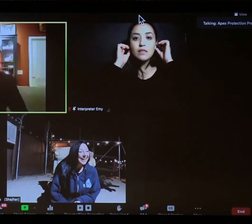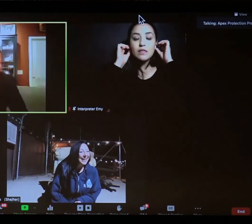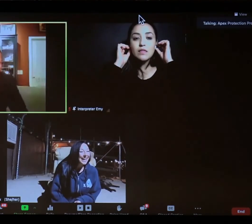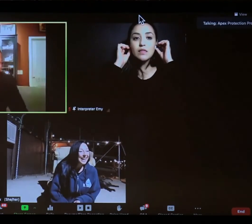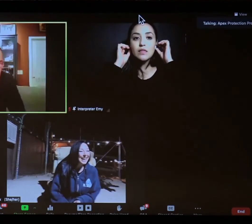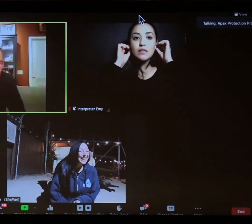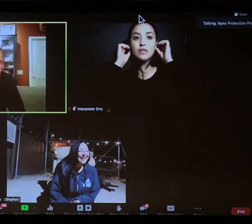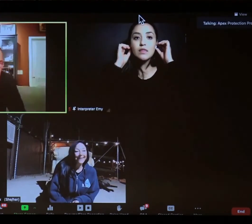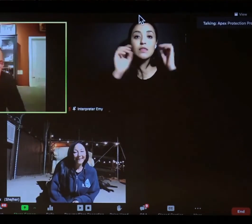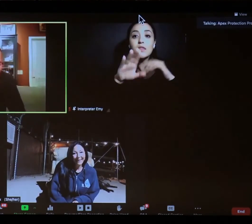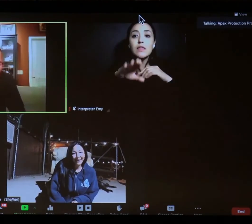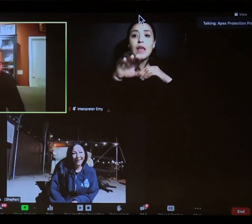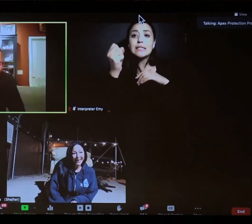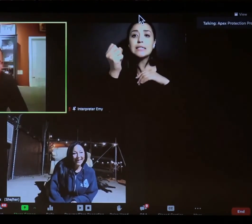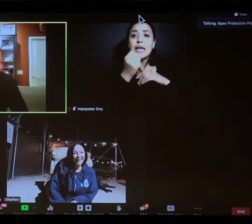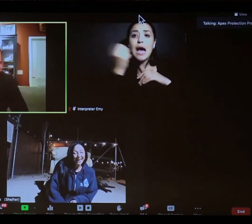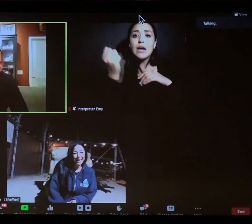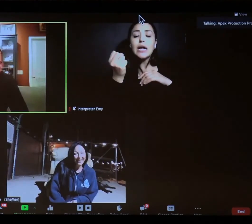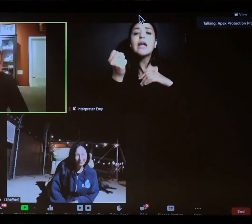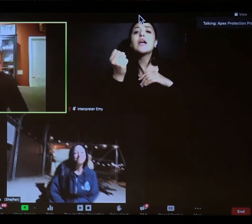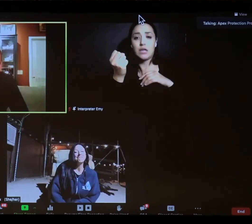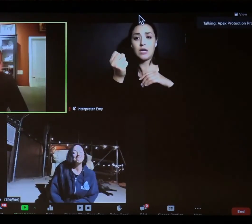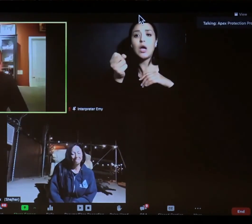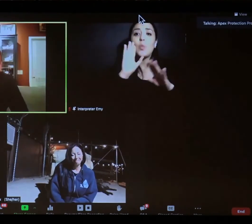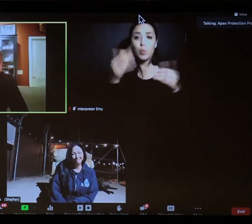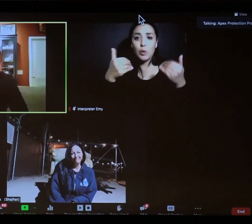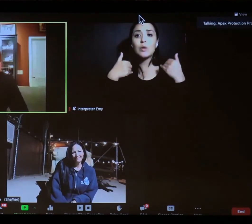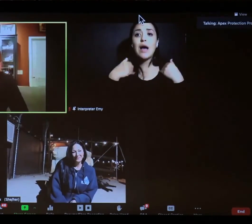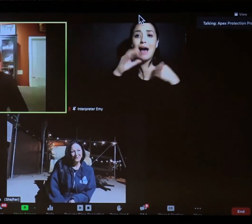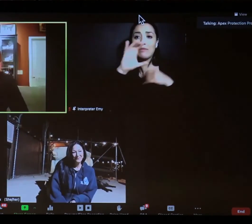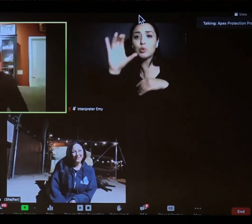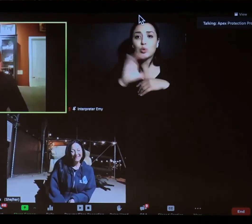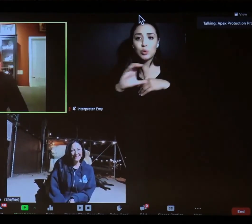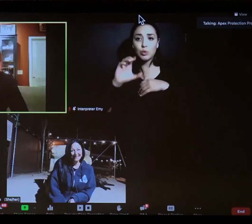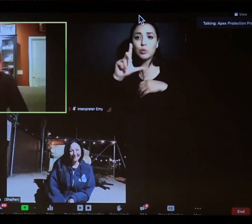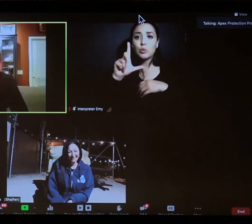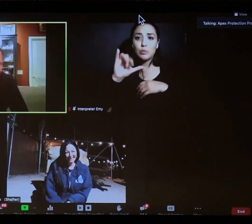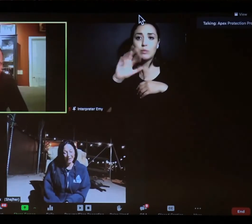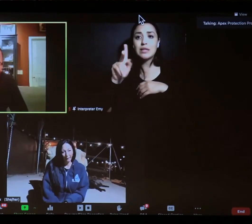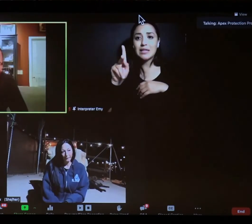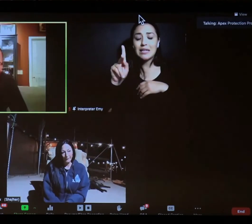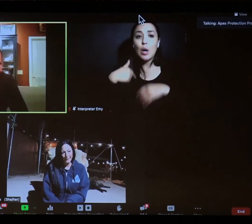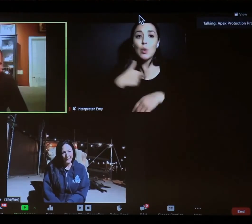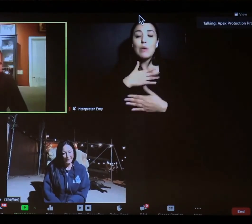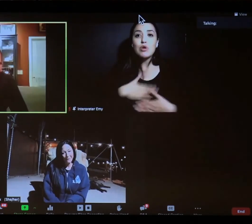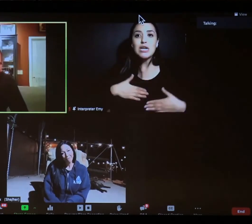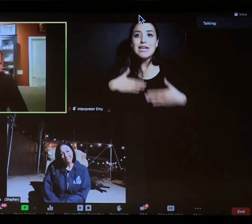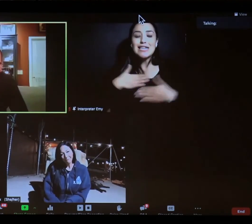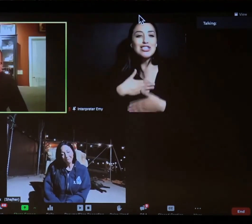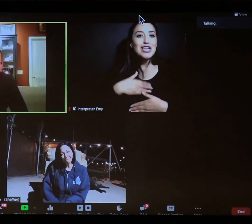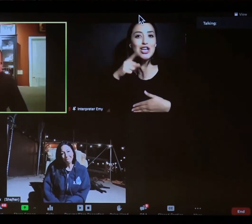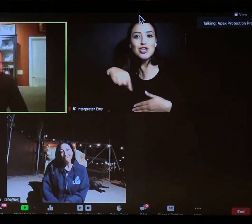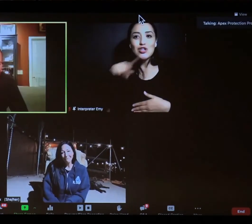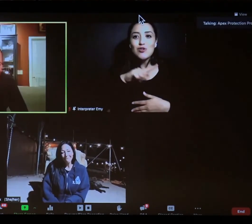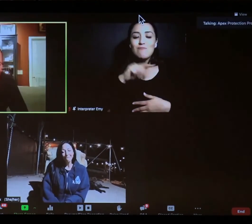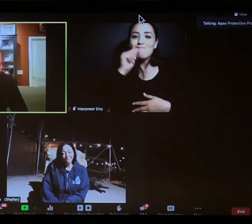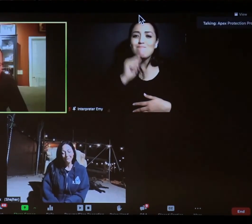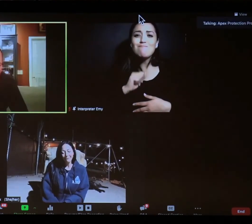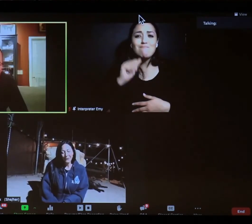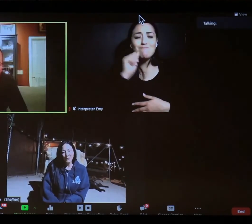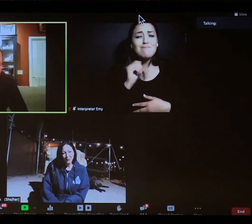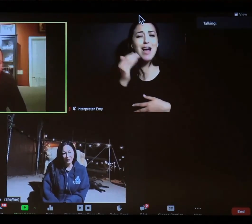will also be a Zoom link. And we really appreciate all of you hanging in there. It's been a difficult